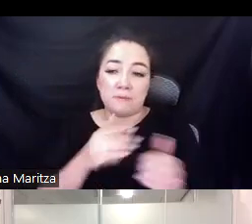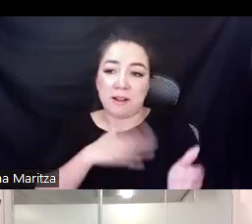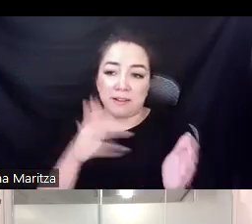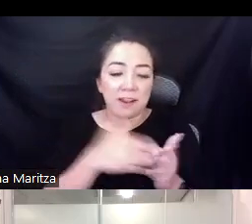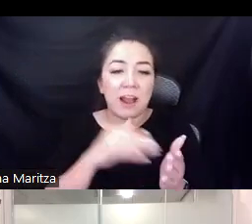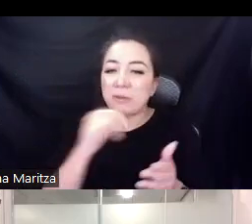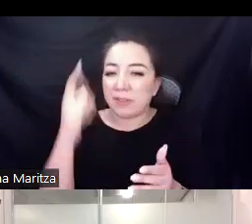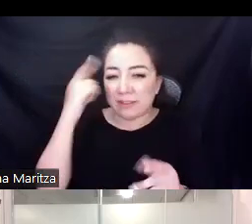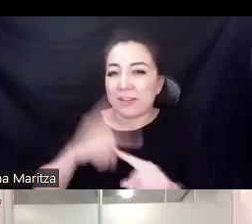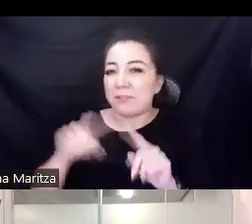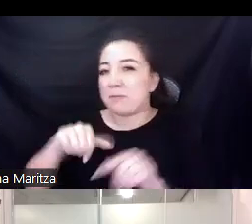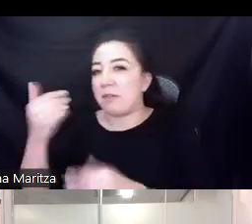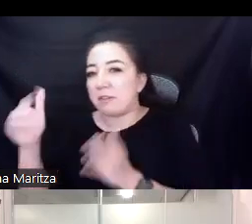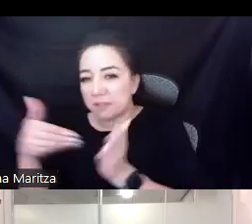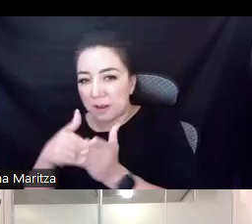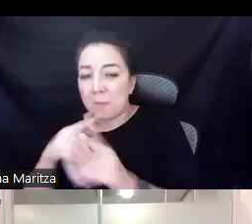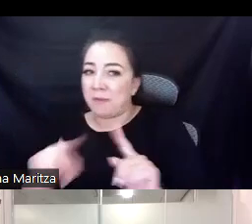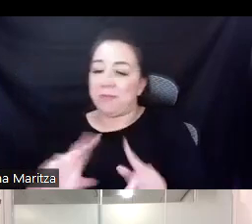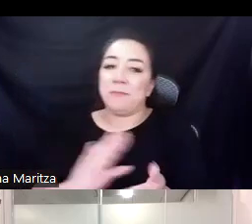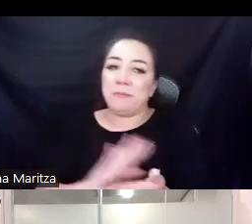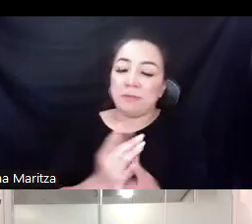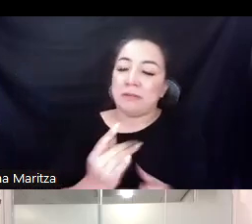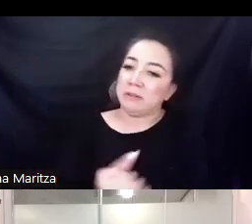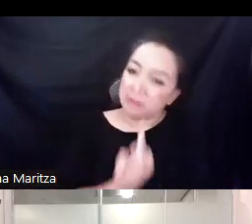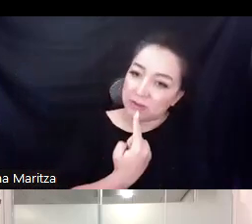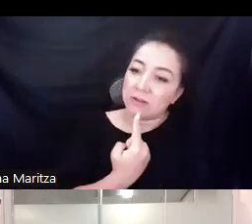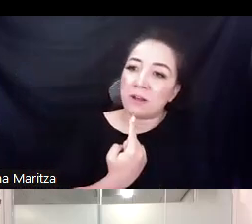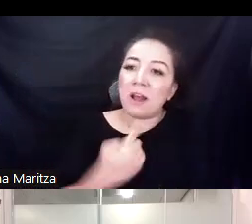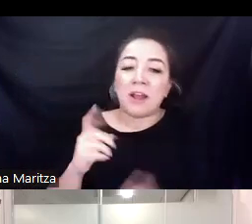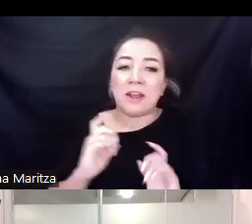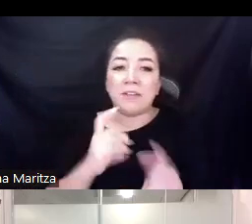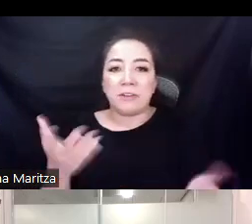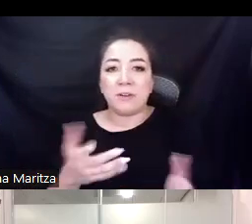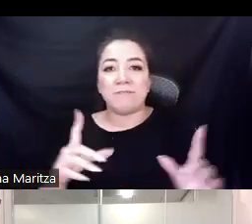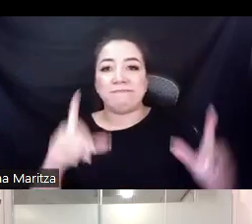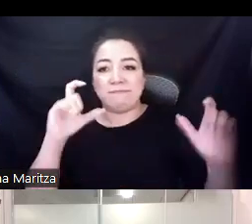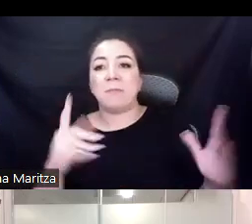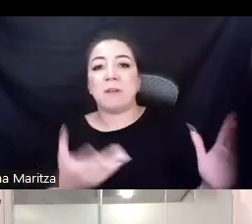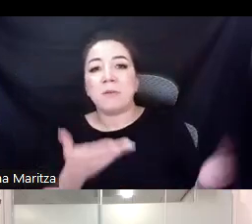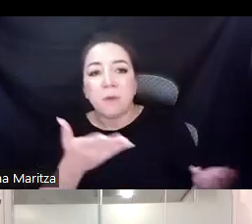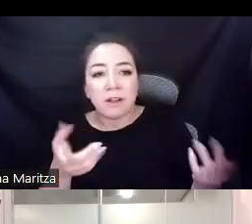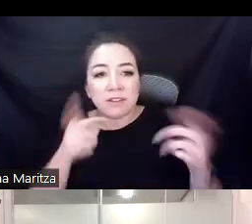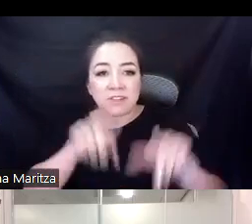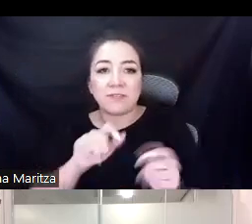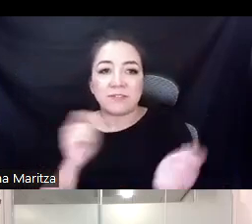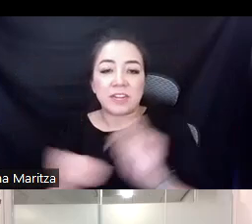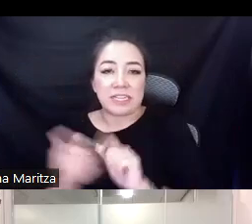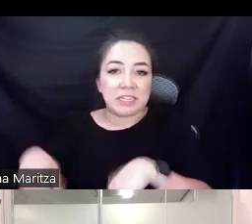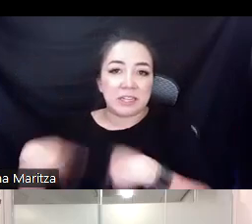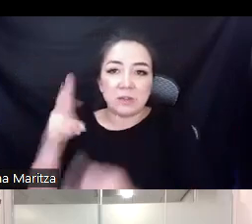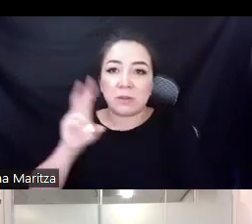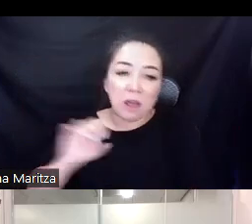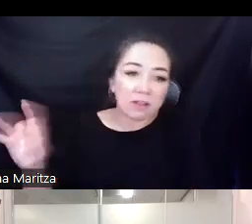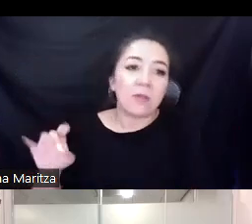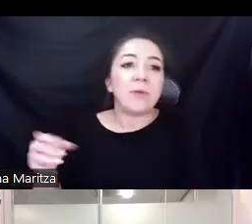other centers, but it's becoming critical. So I've given you here a snapshot of the staffing changes since 2008, where we